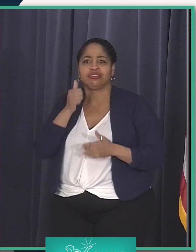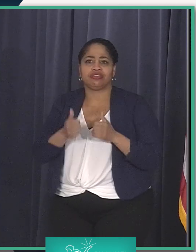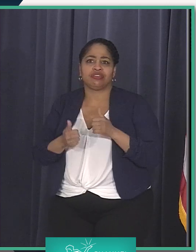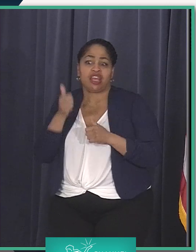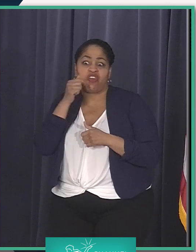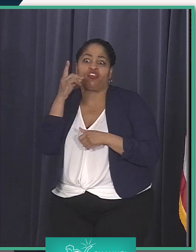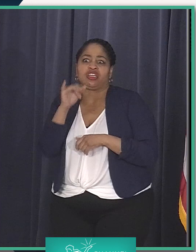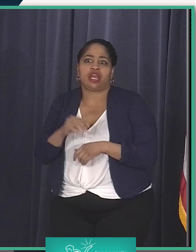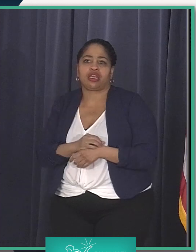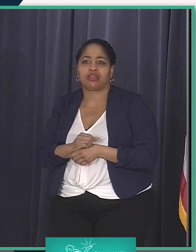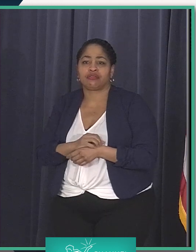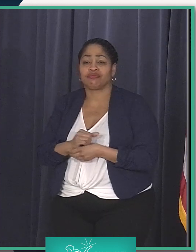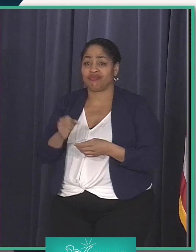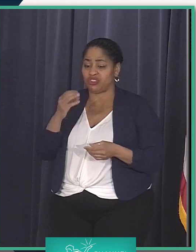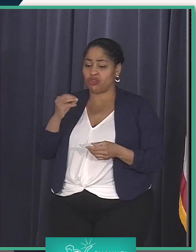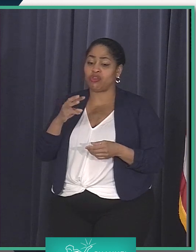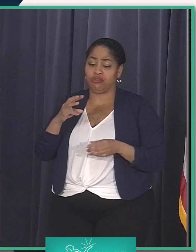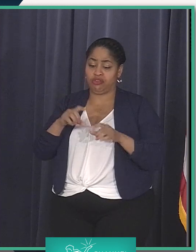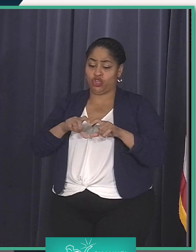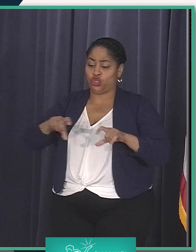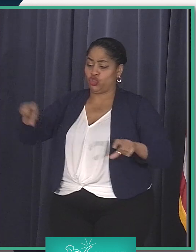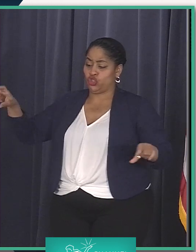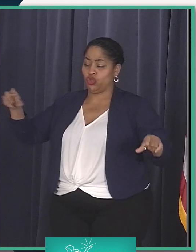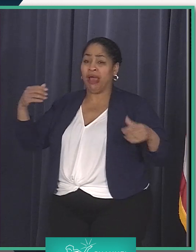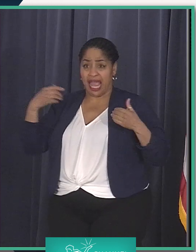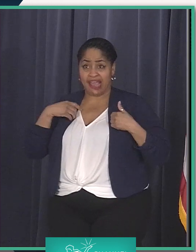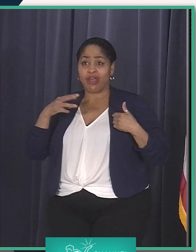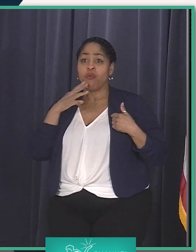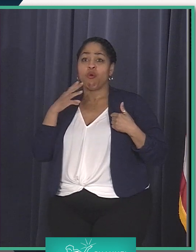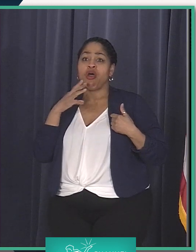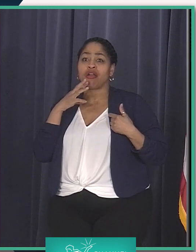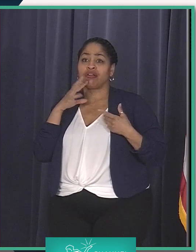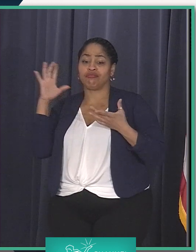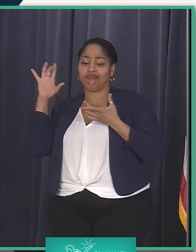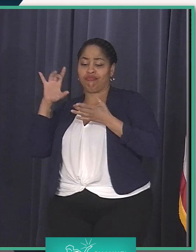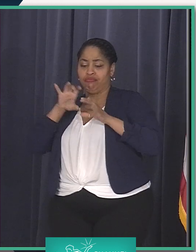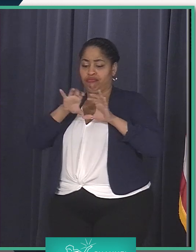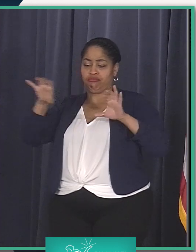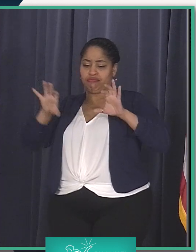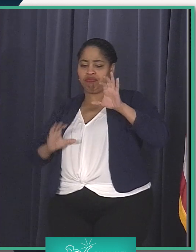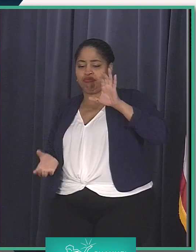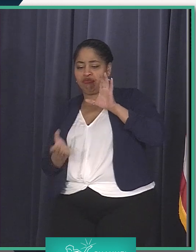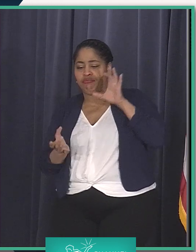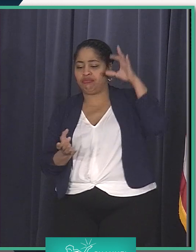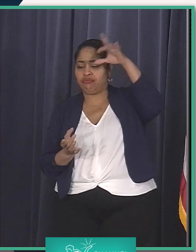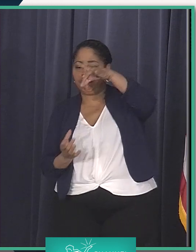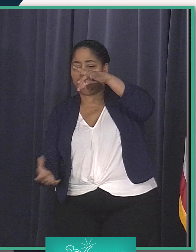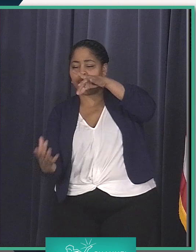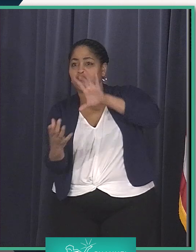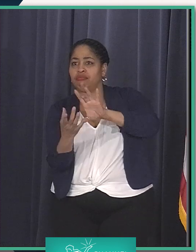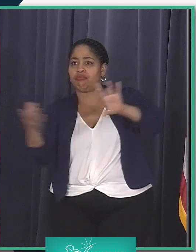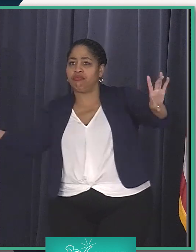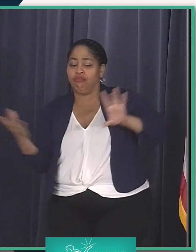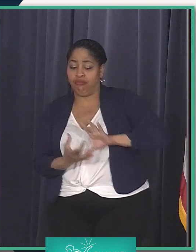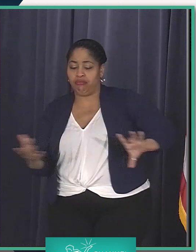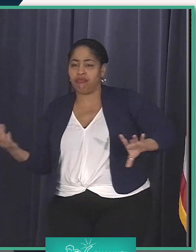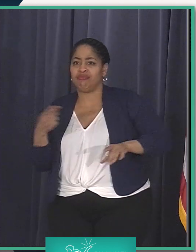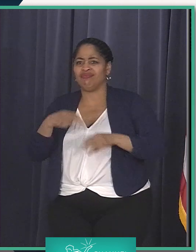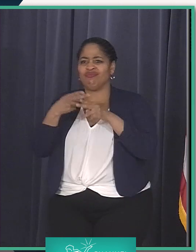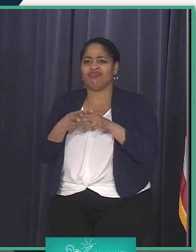with water, and each tube is linked together seamlessly. Each tube weighs about 6,300 pounds when completely filled.